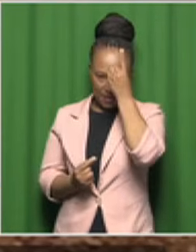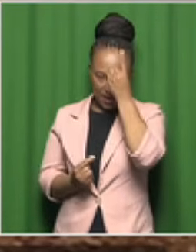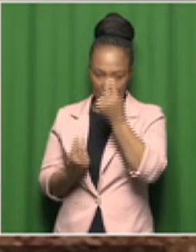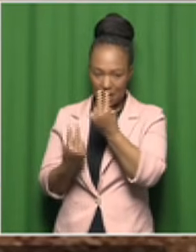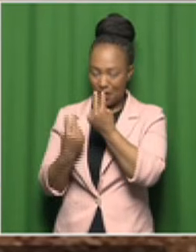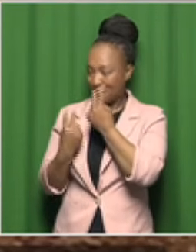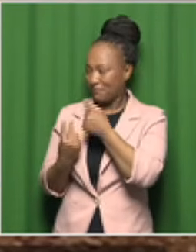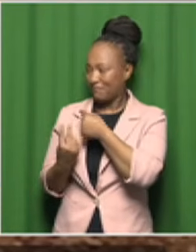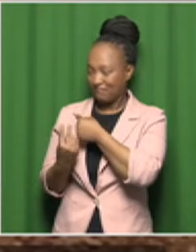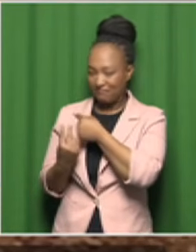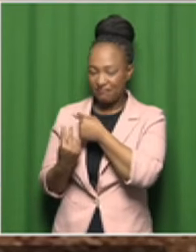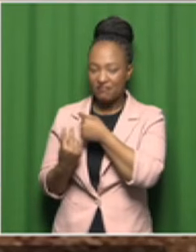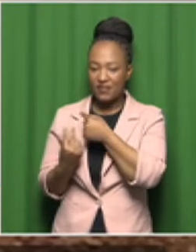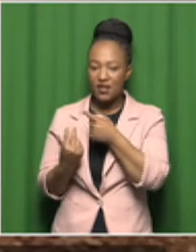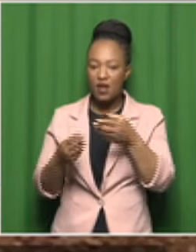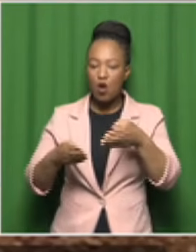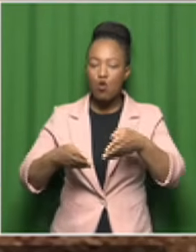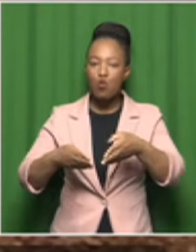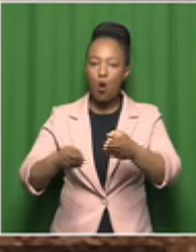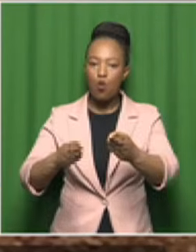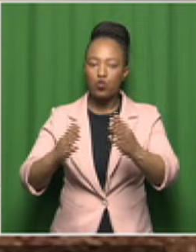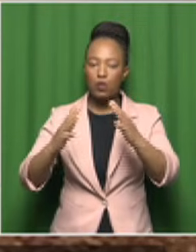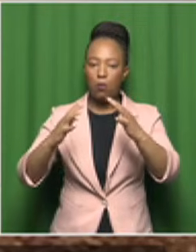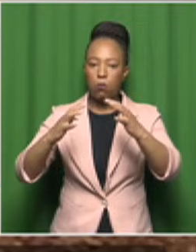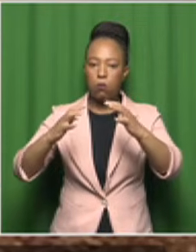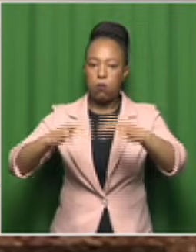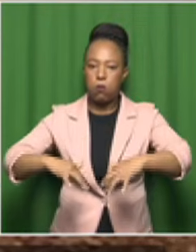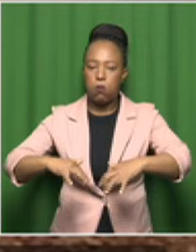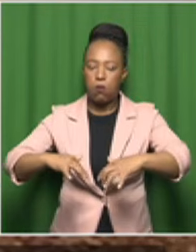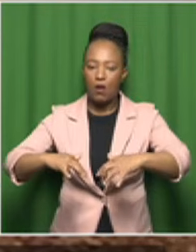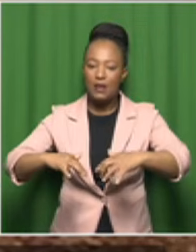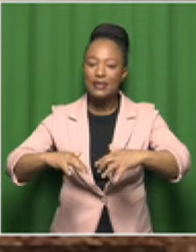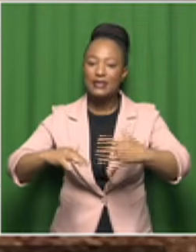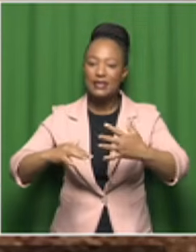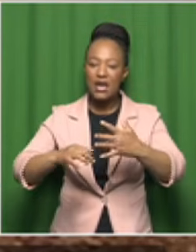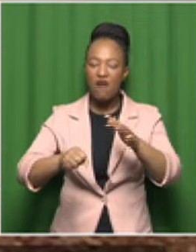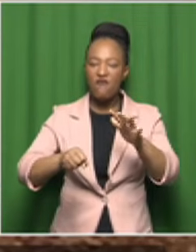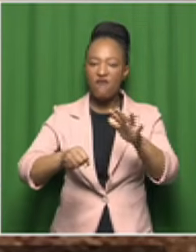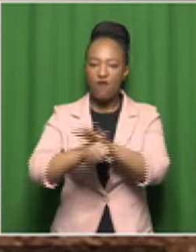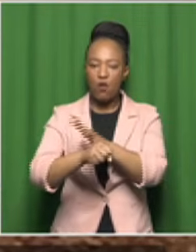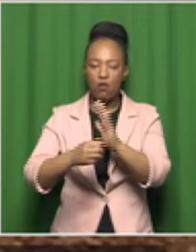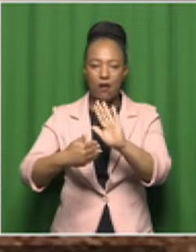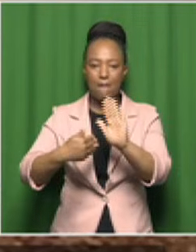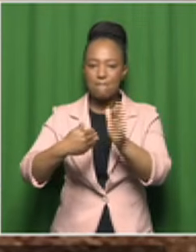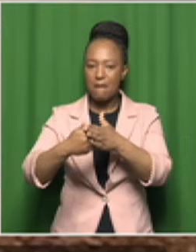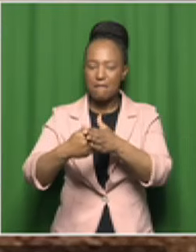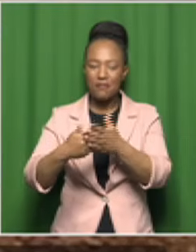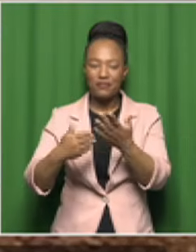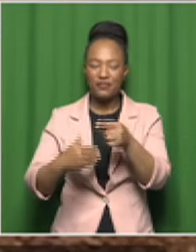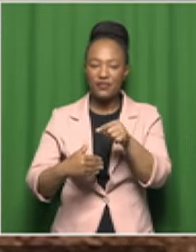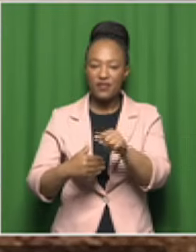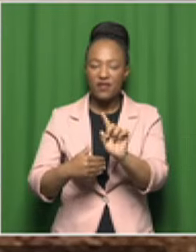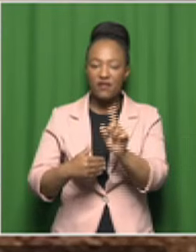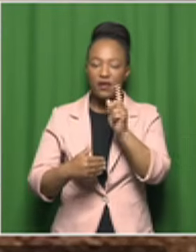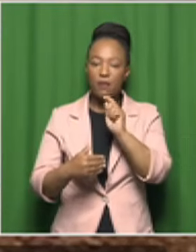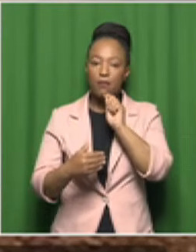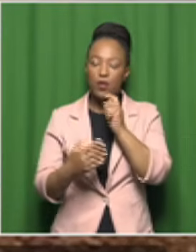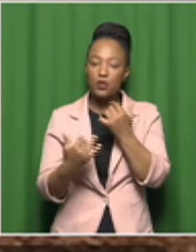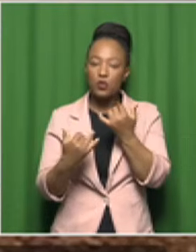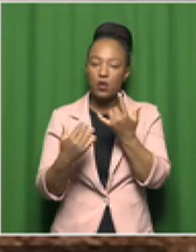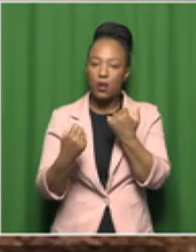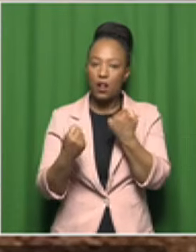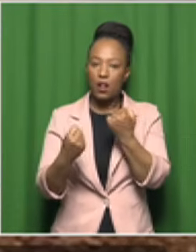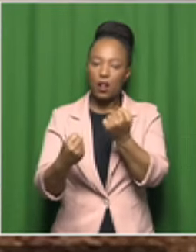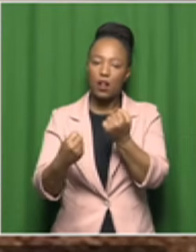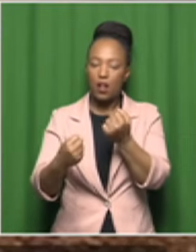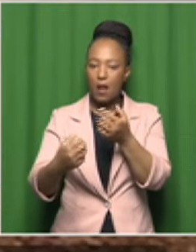Stapleton Road. The road has collapsed. It's between Eden Road and the M13. It's a full closure of the Stapleton Road. First morning that you'd be driving into that, and that's going to